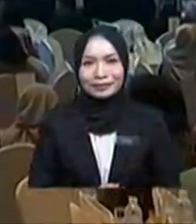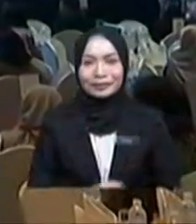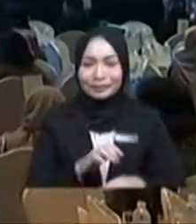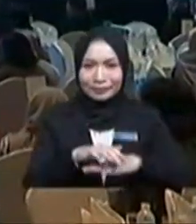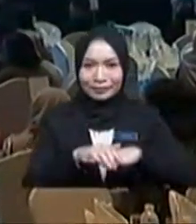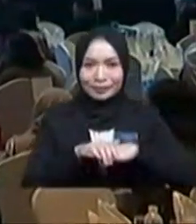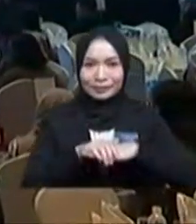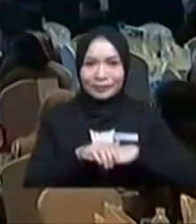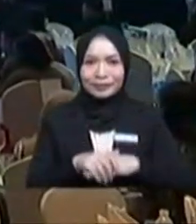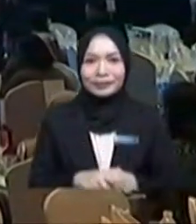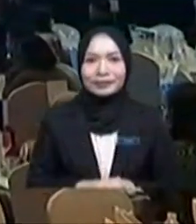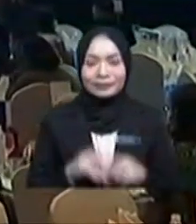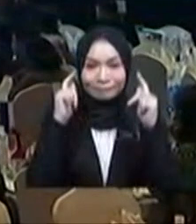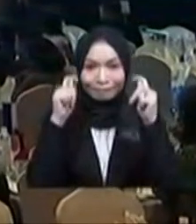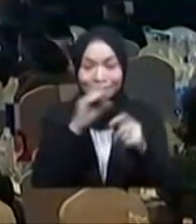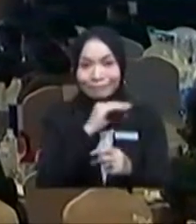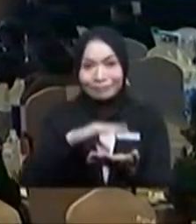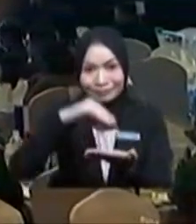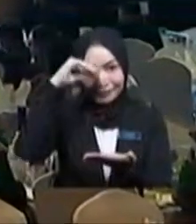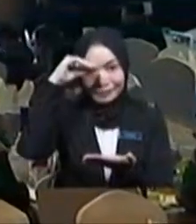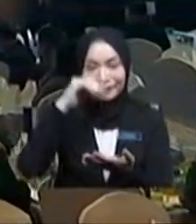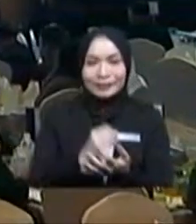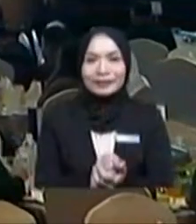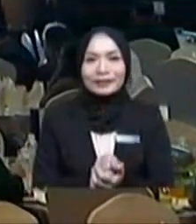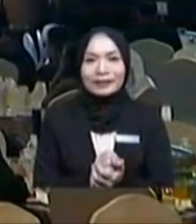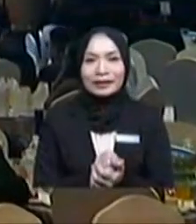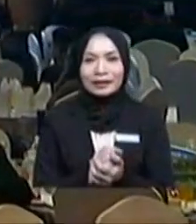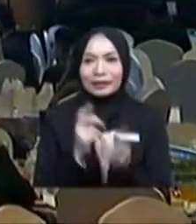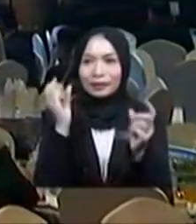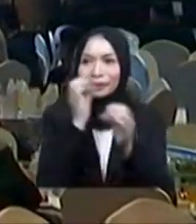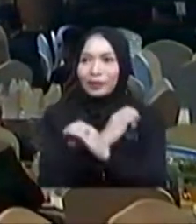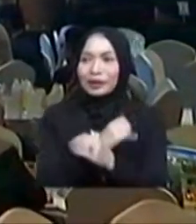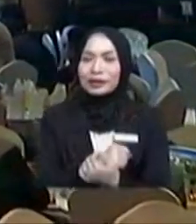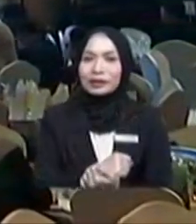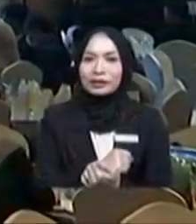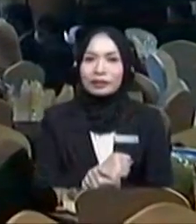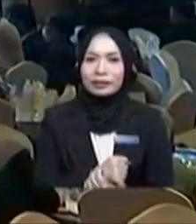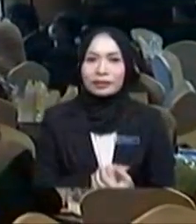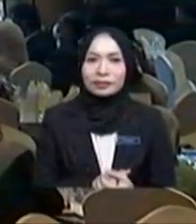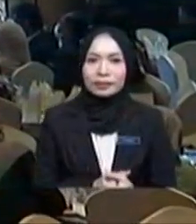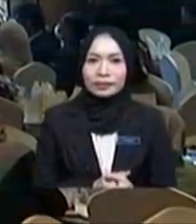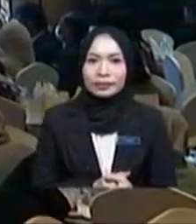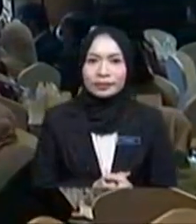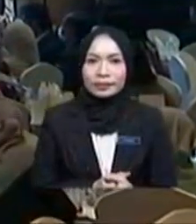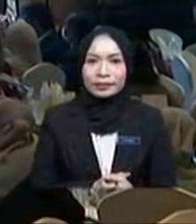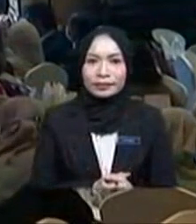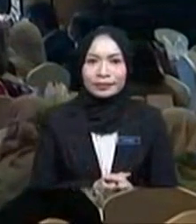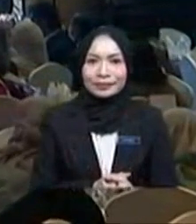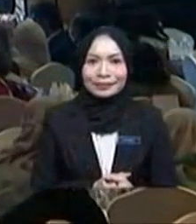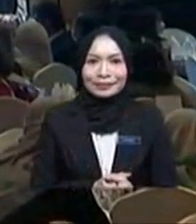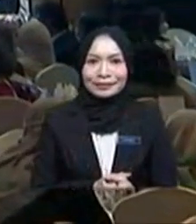Language Teaching and Learning ELT competition. We will begin with the recipients of the consolation